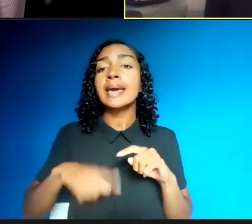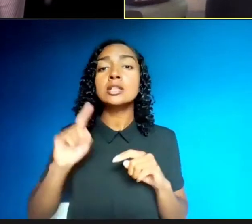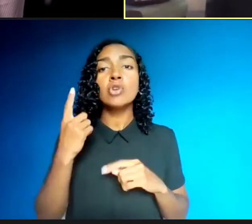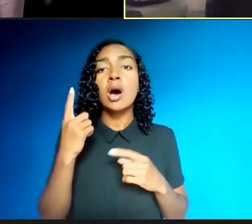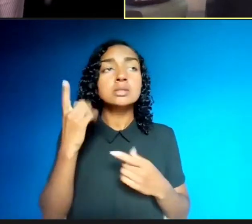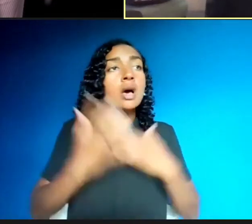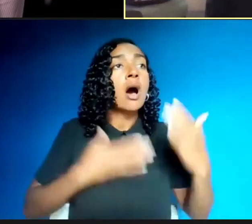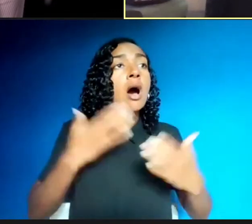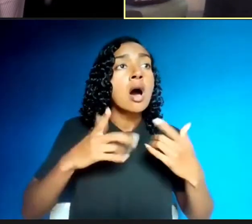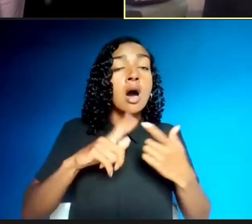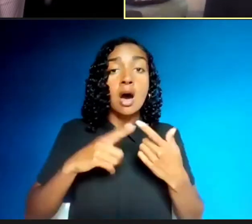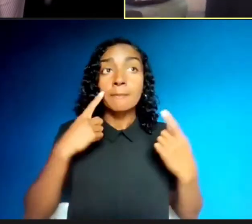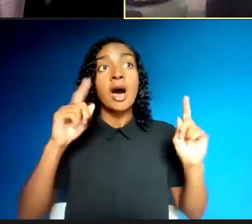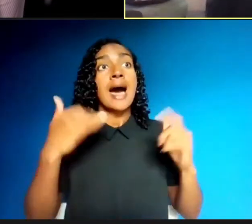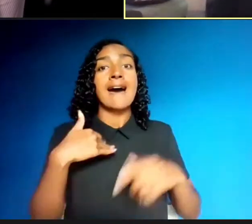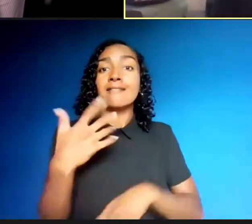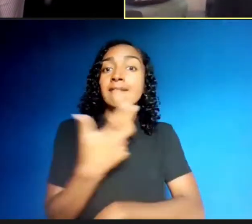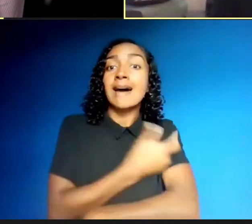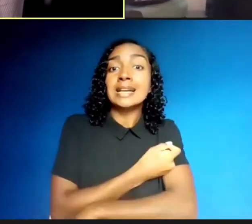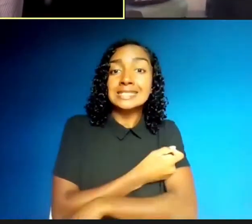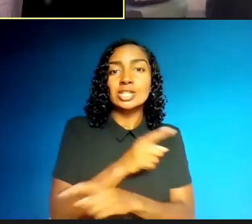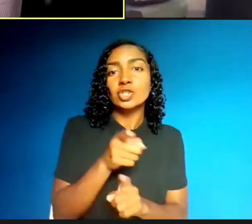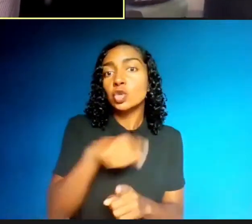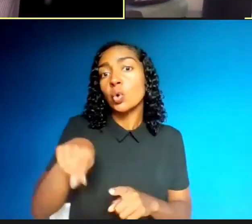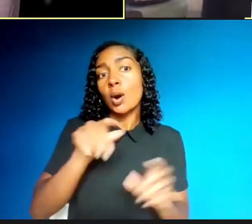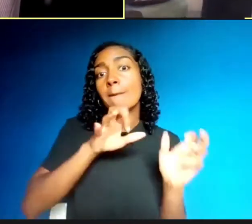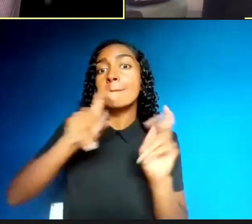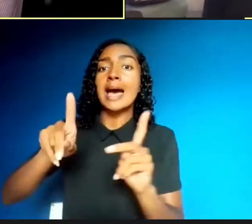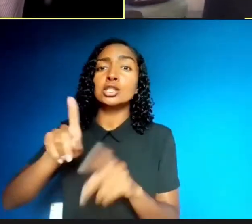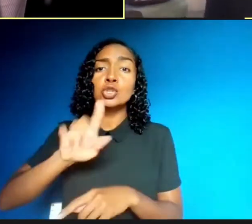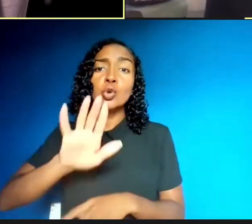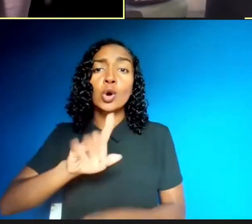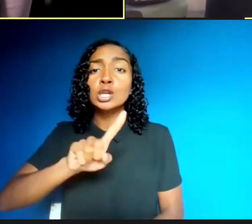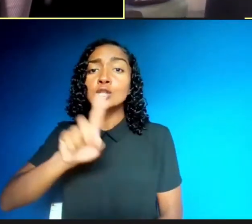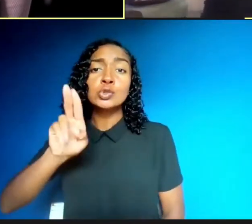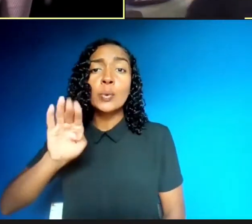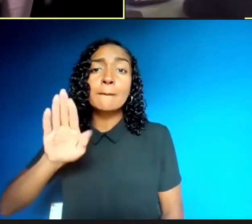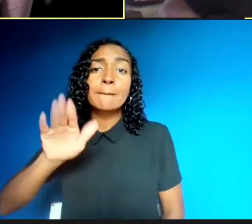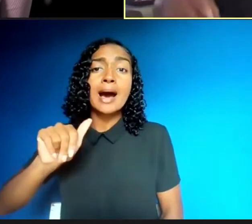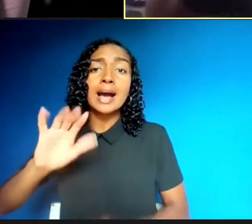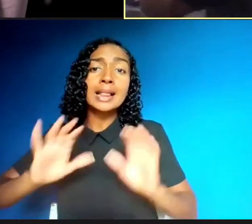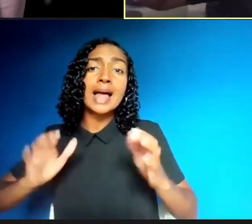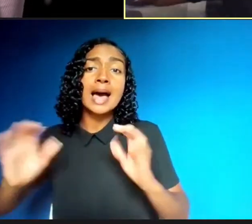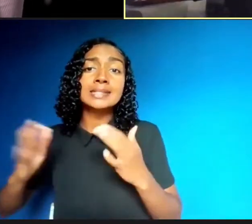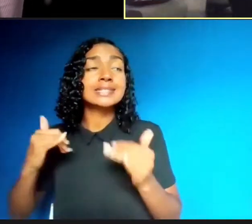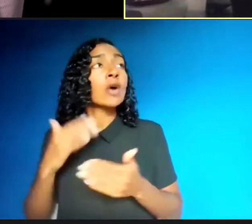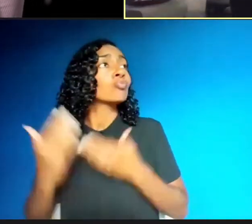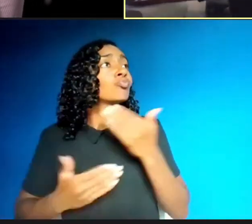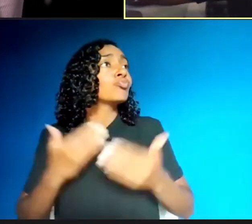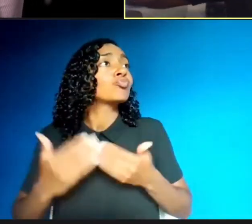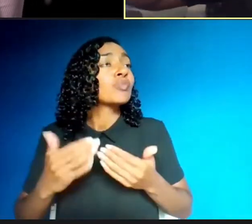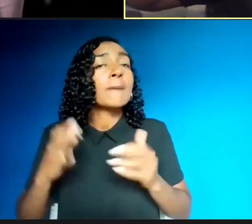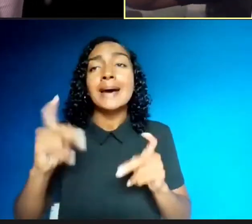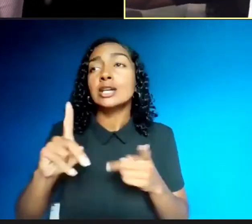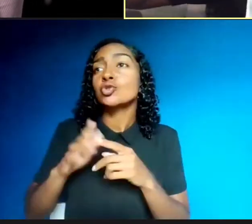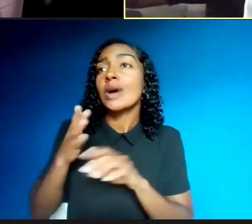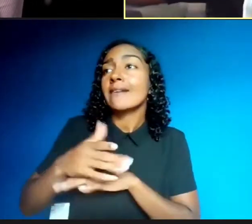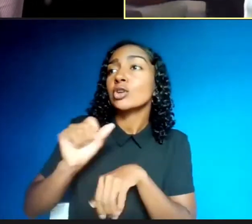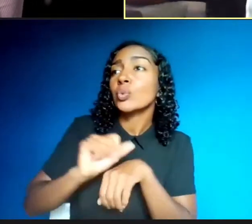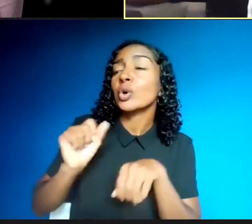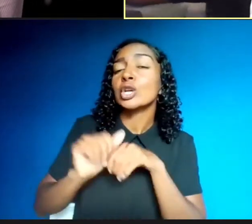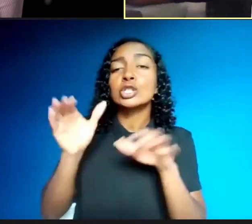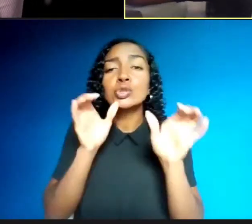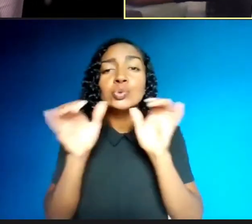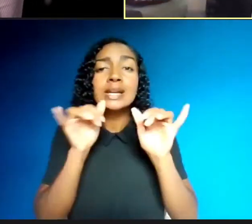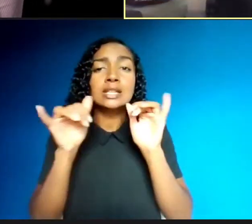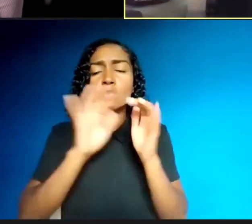your Zumba classes that everything's and you're back to going to after work drinks or whatever